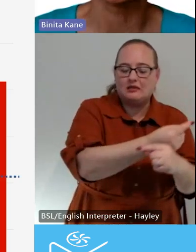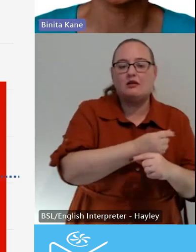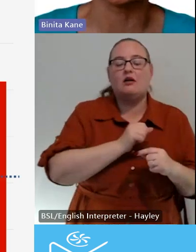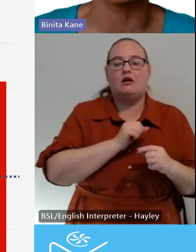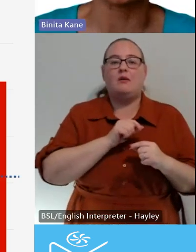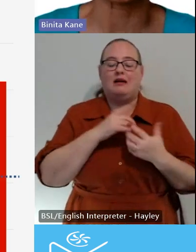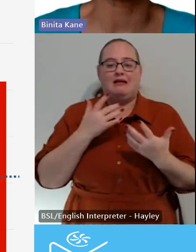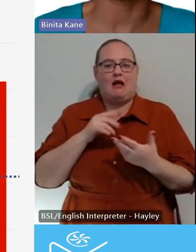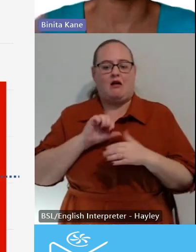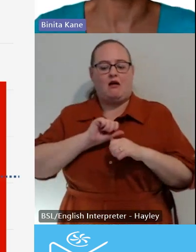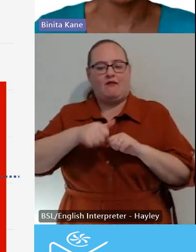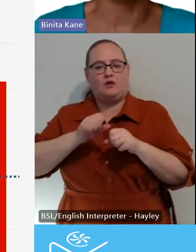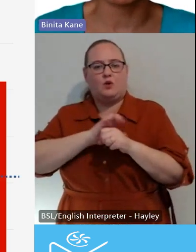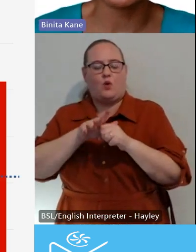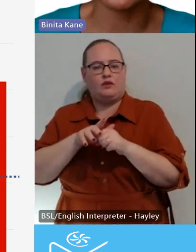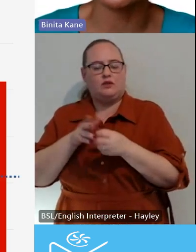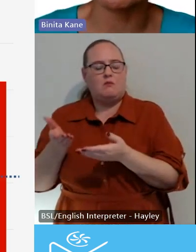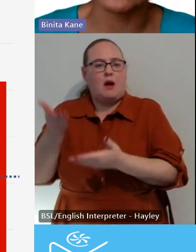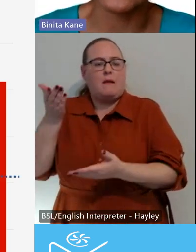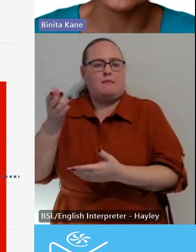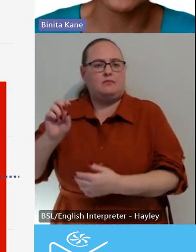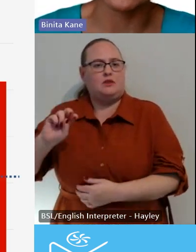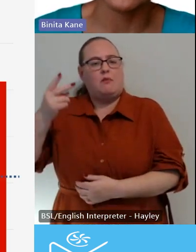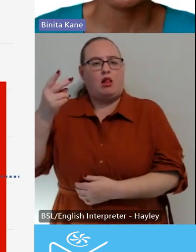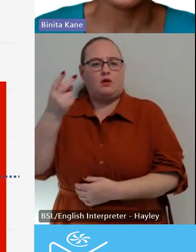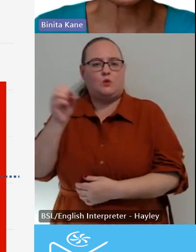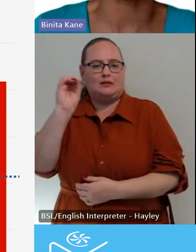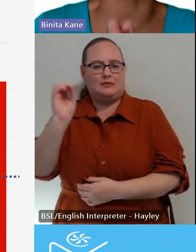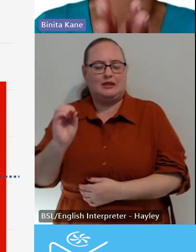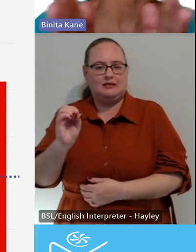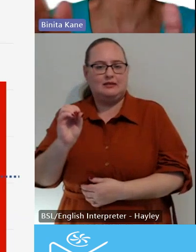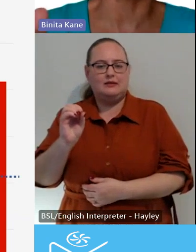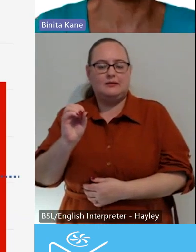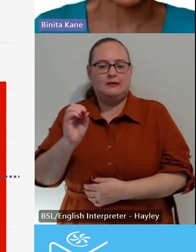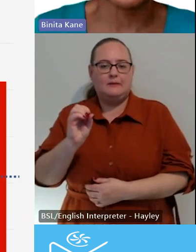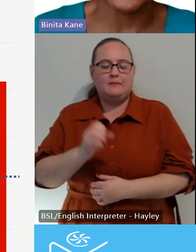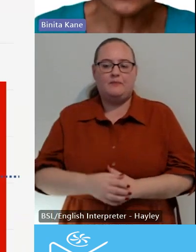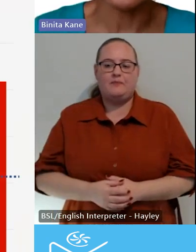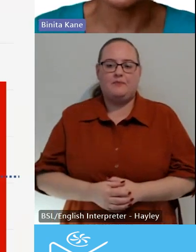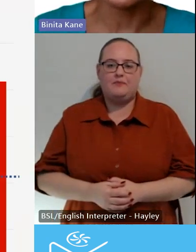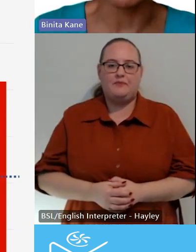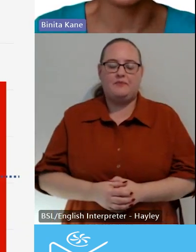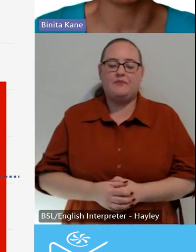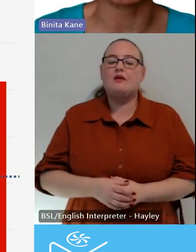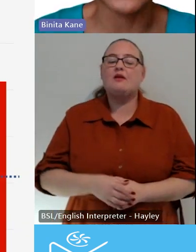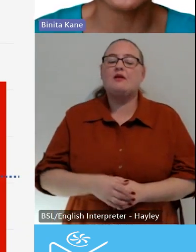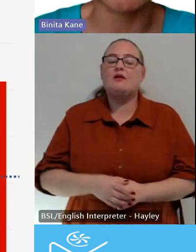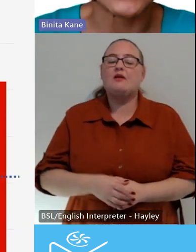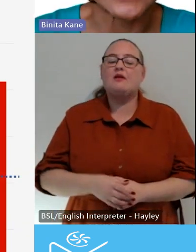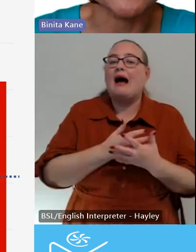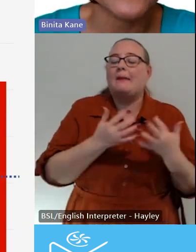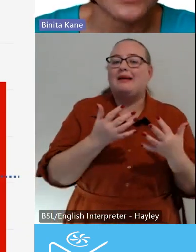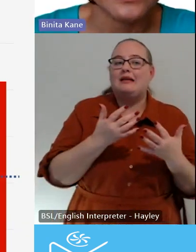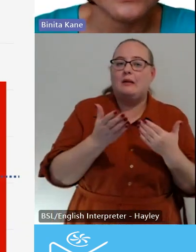multifactorial. There'll be a few different things that contribute to this, but the increased amount of illness will definitely be a